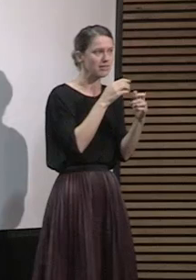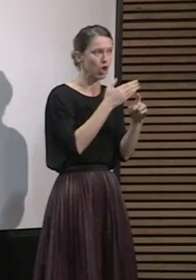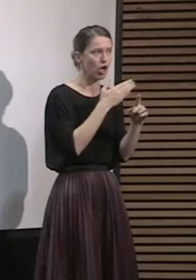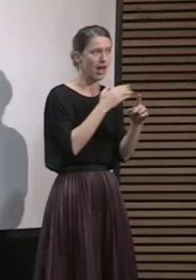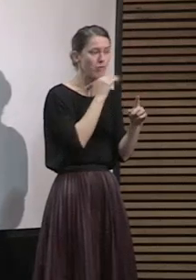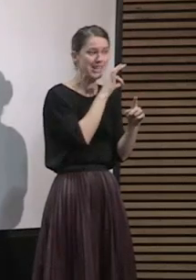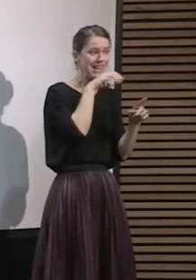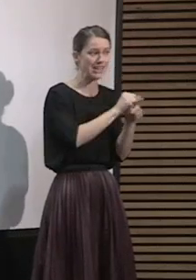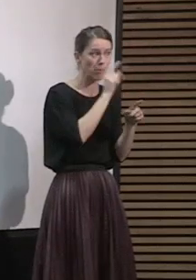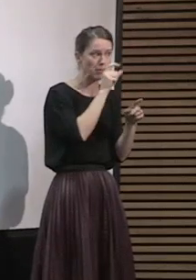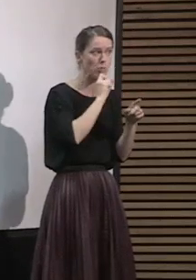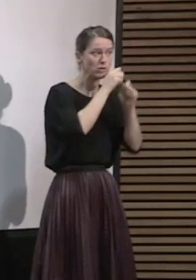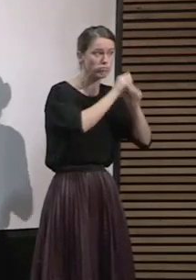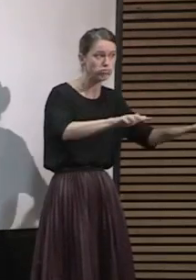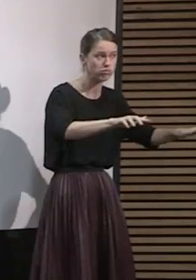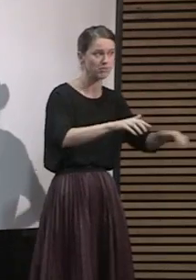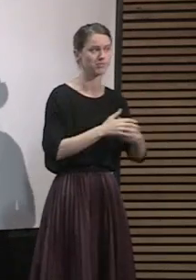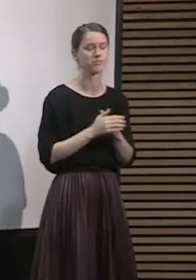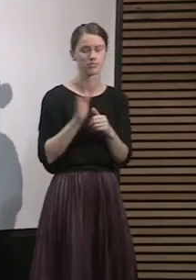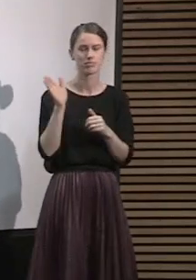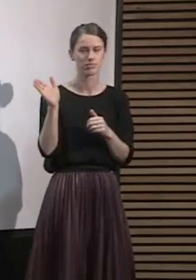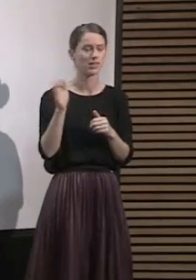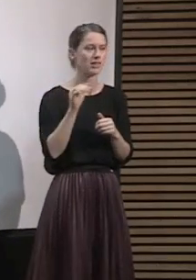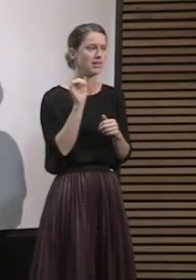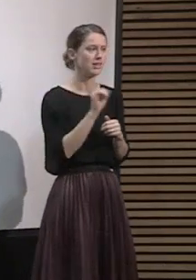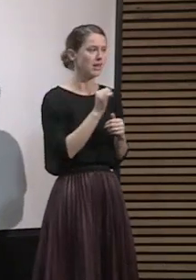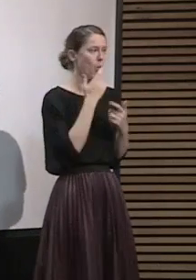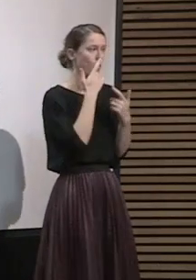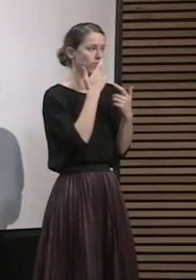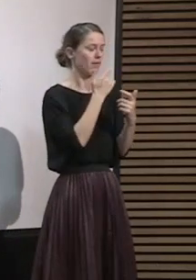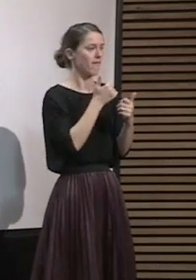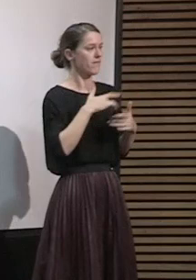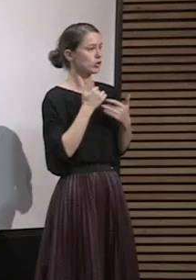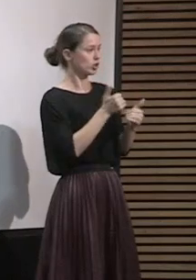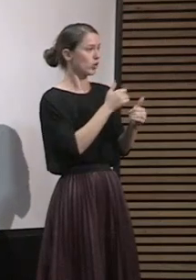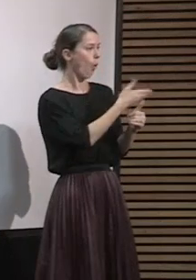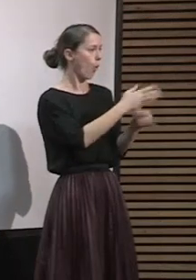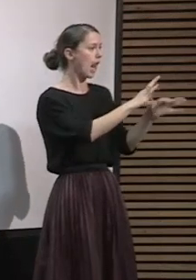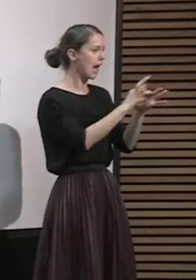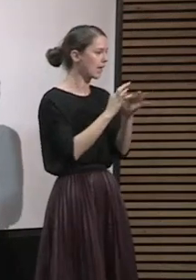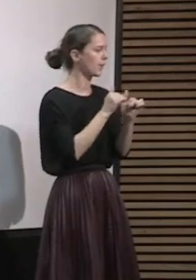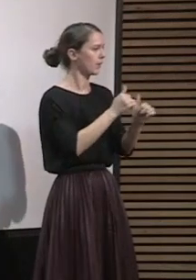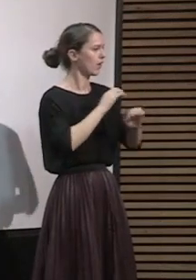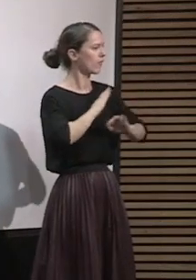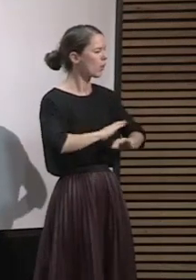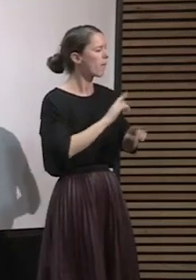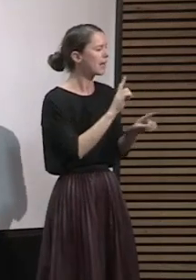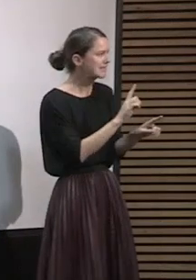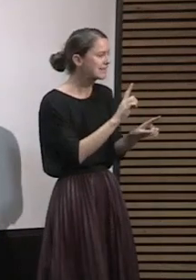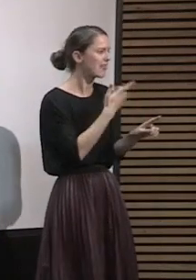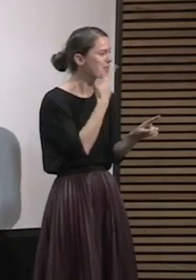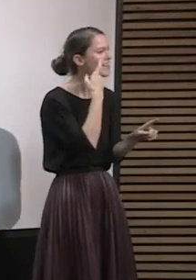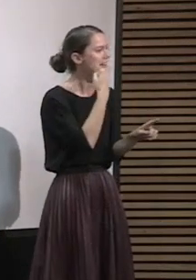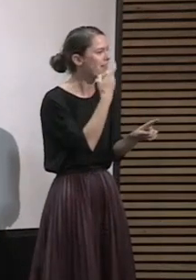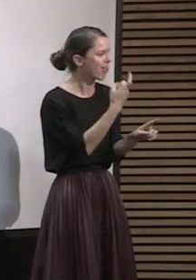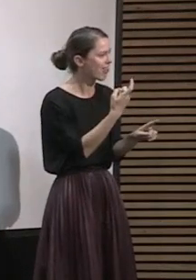at this stage that linkage between all of those cases. We don't want to get ahead of ourselves. We've always taken a